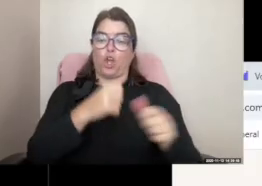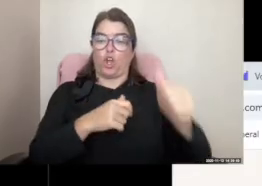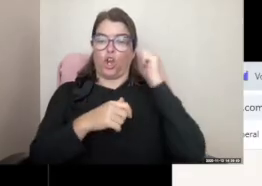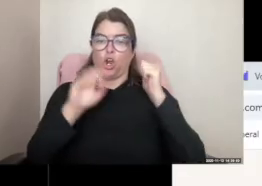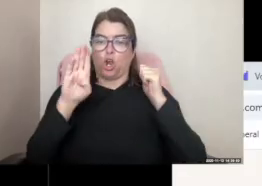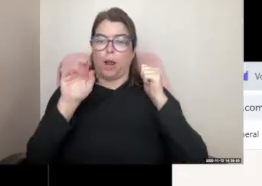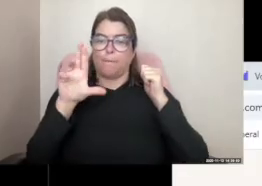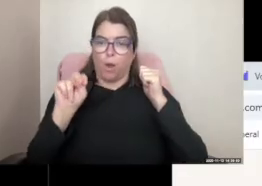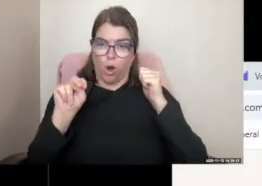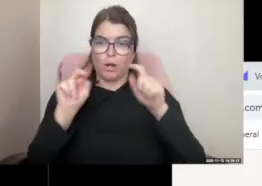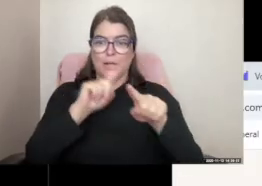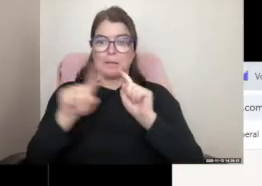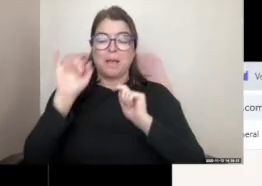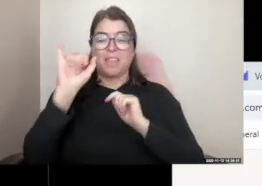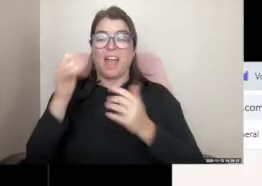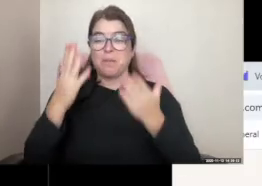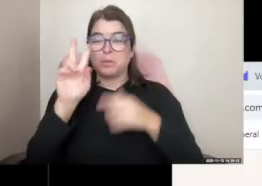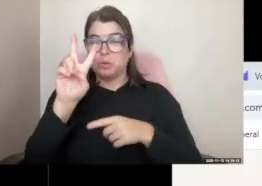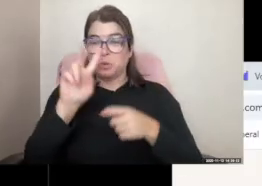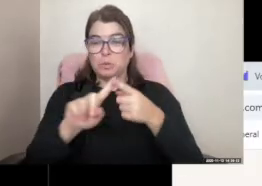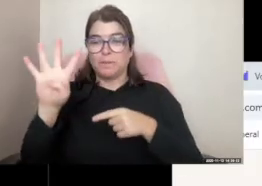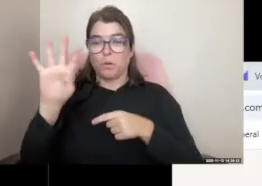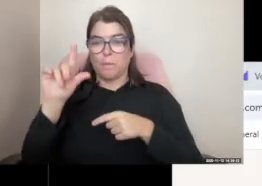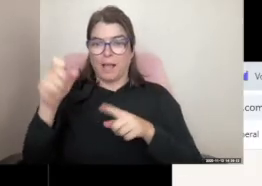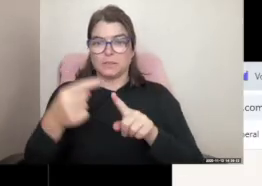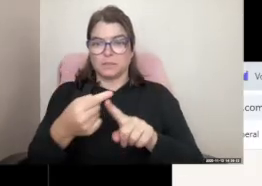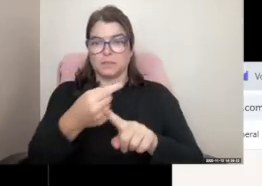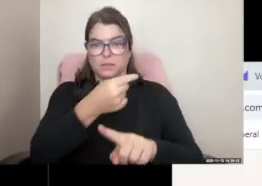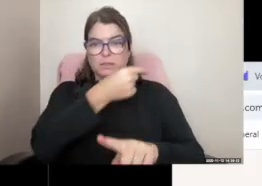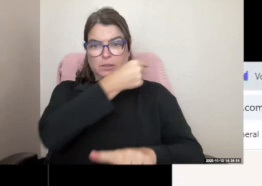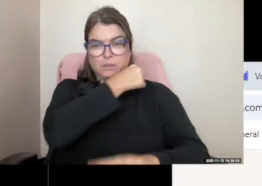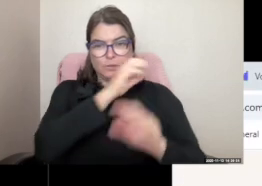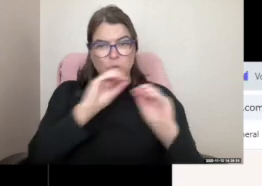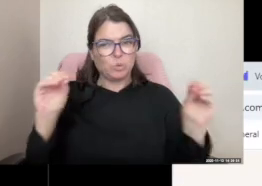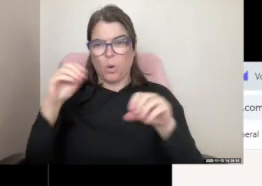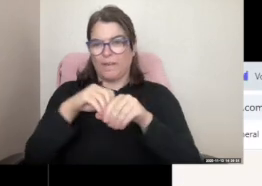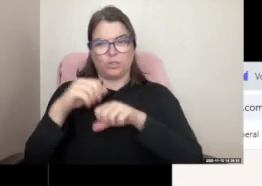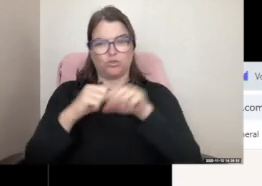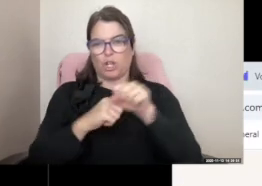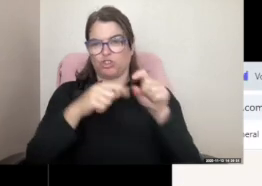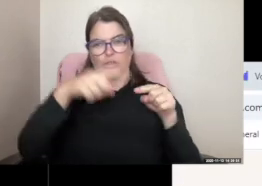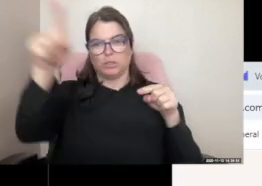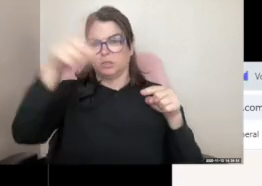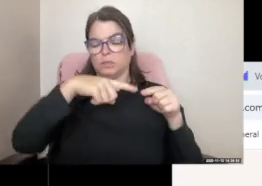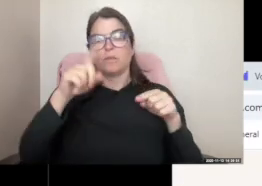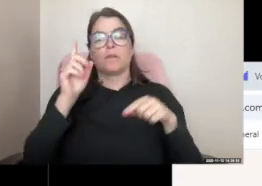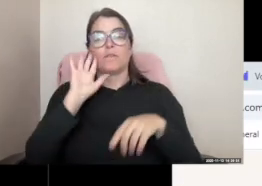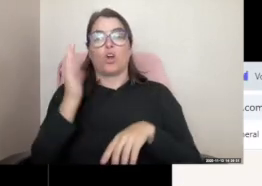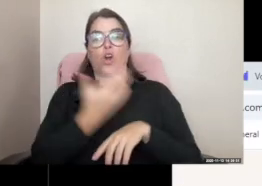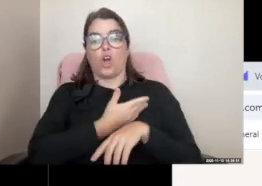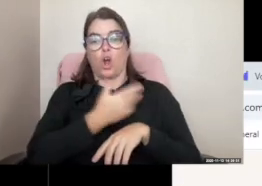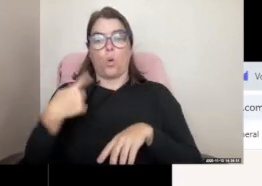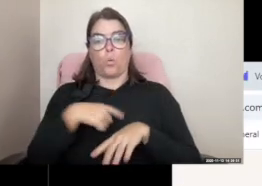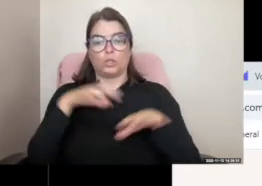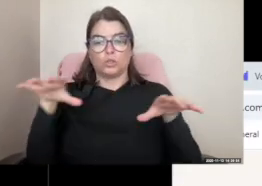we really need to think broader about the ecosystem, or I don't think we're going to achieve the success you're looking for. So case in point, they usually have to charge